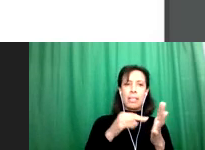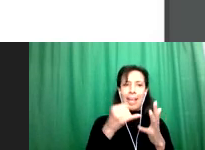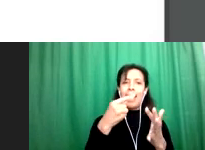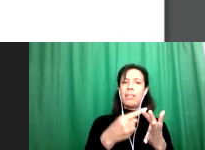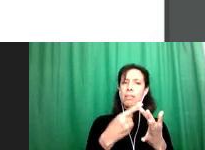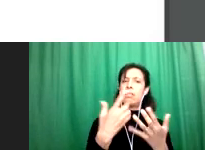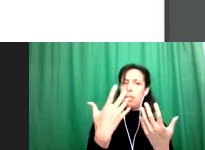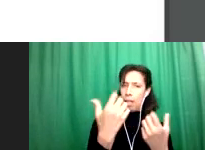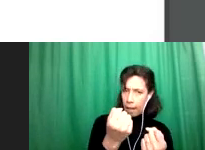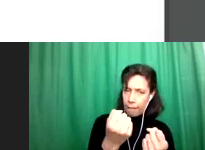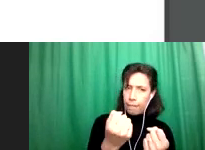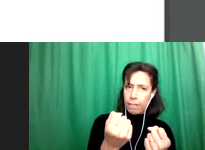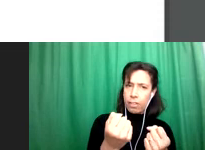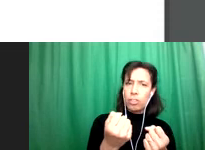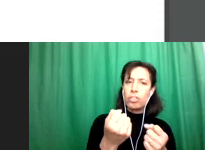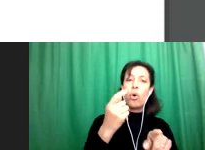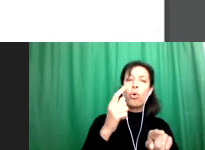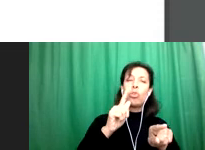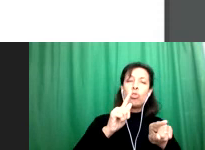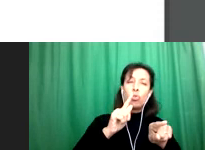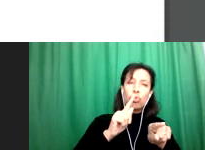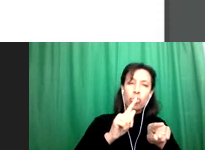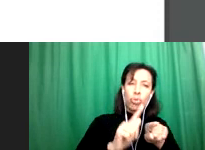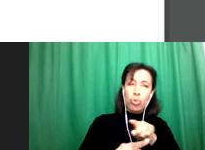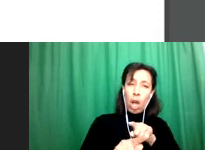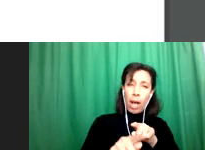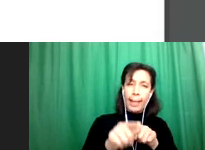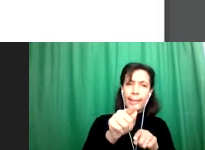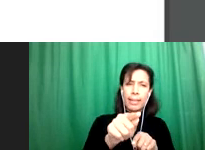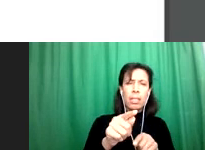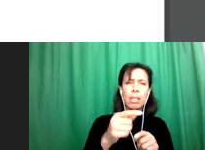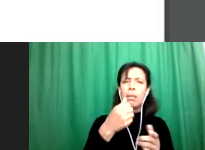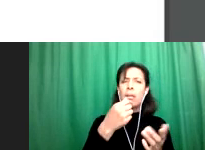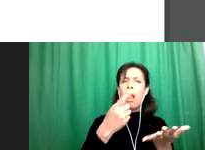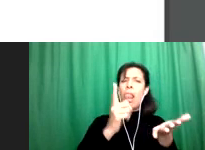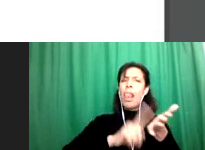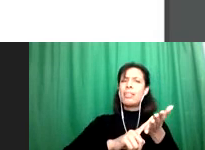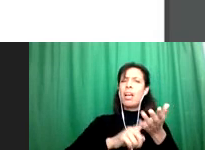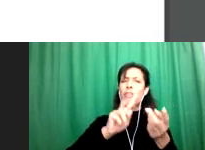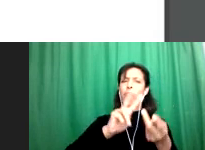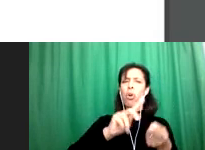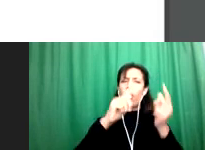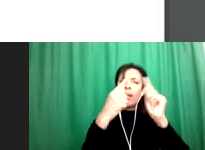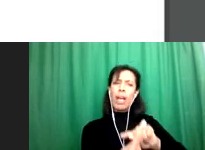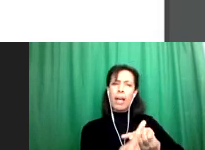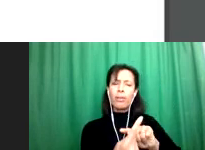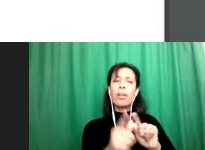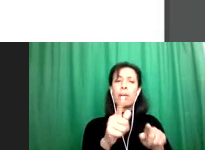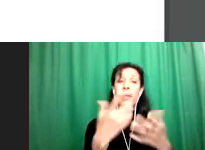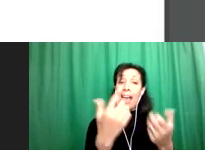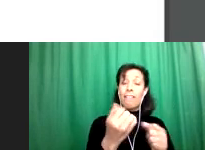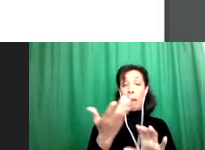So some letters are the wrong way around there, but it's the past tense.